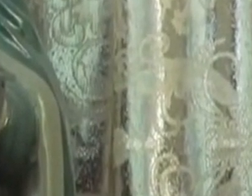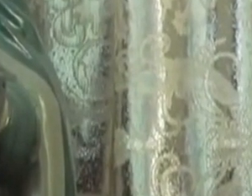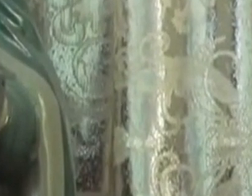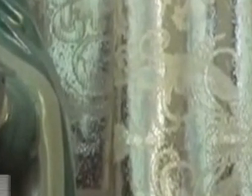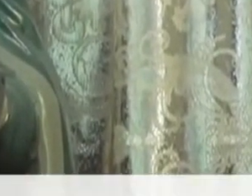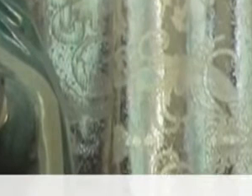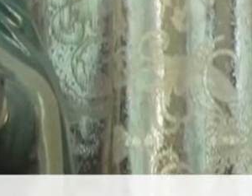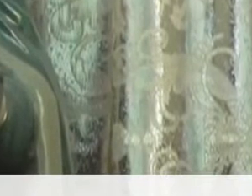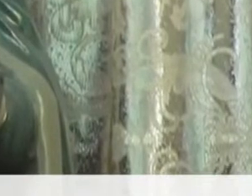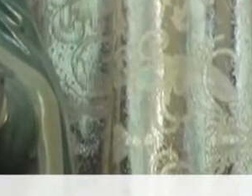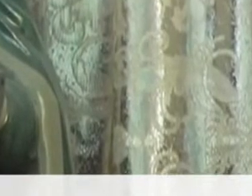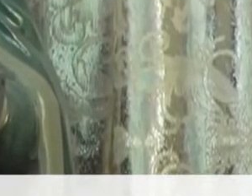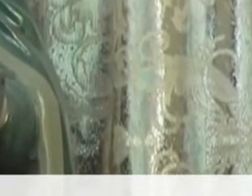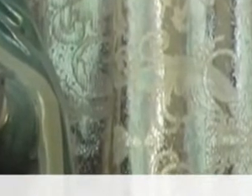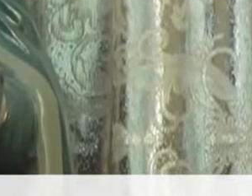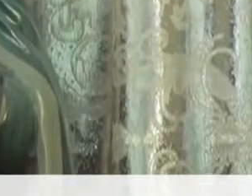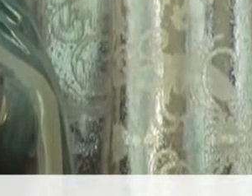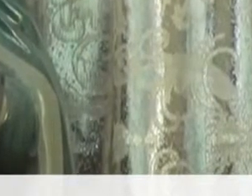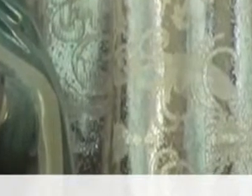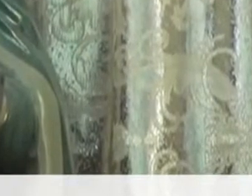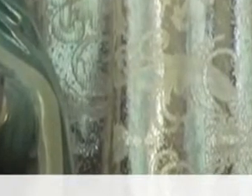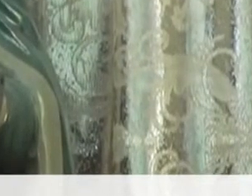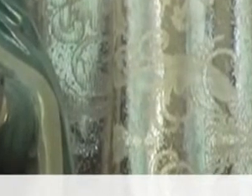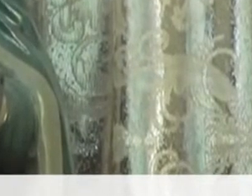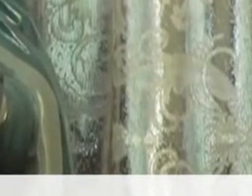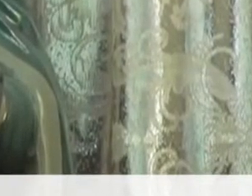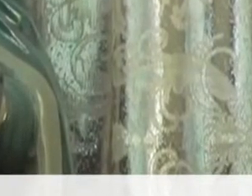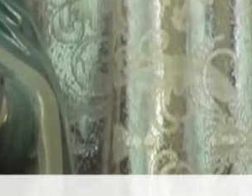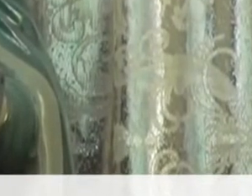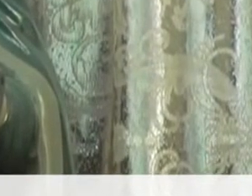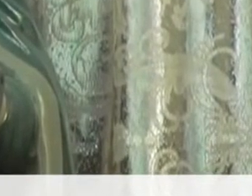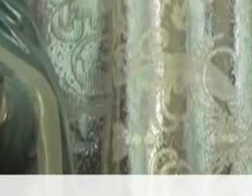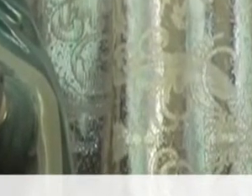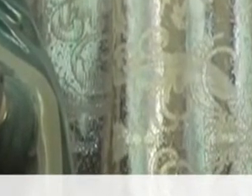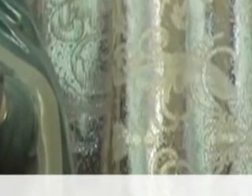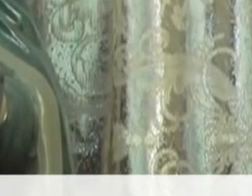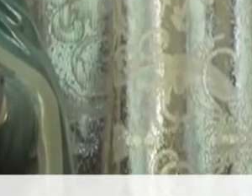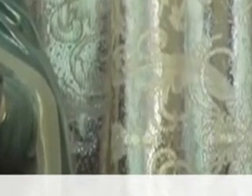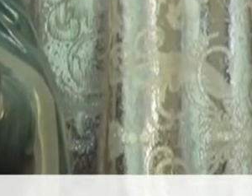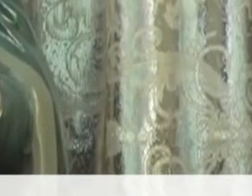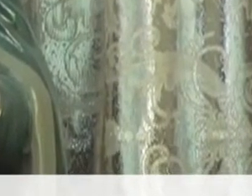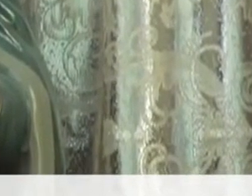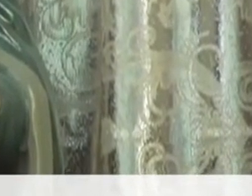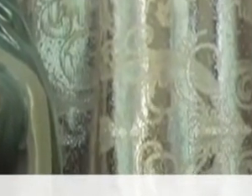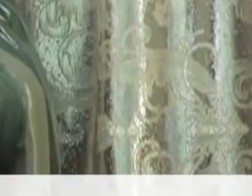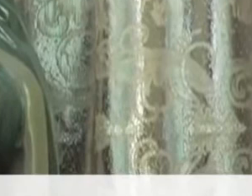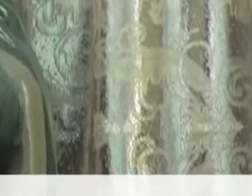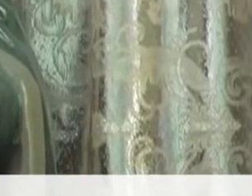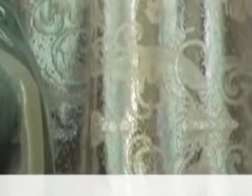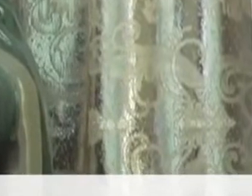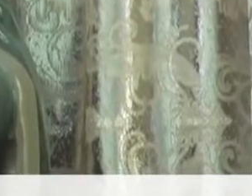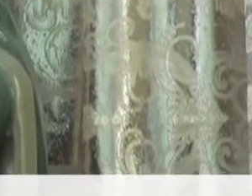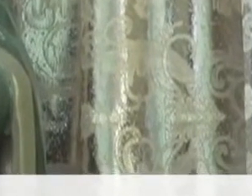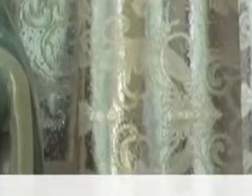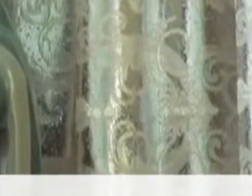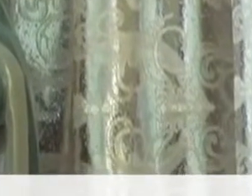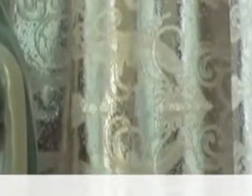S. Fabilio, kasama si Reverendo Padre J.J. Bautista. Magsitayo po tayo.